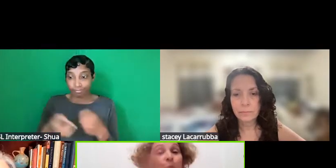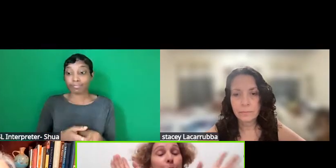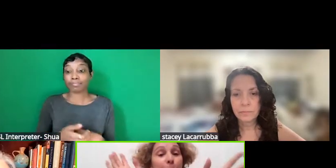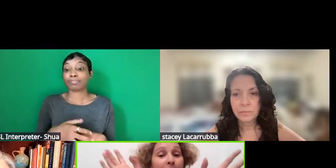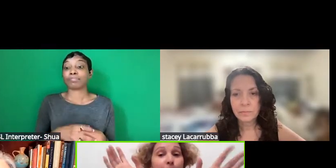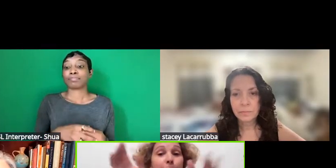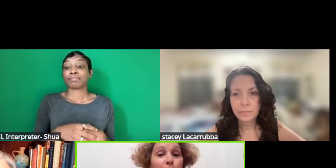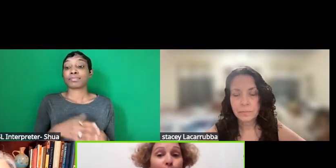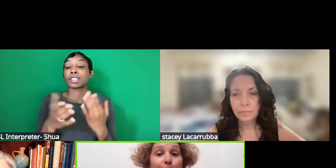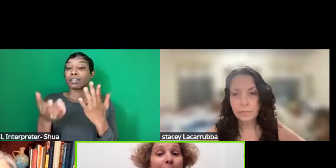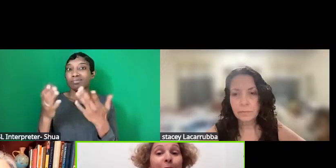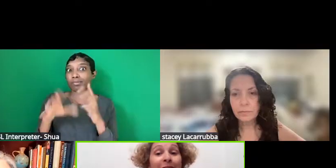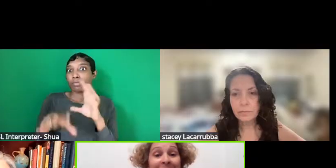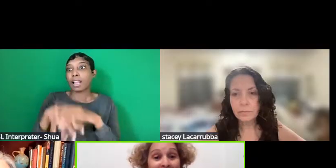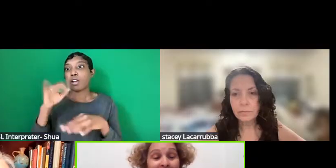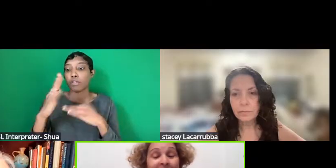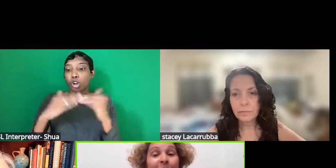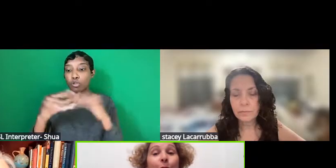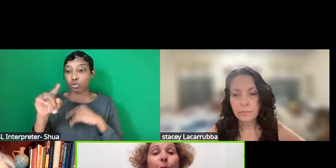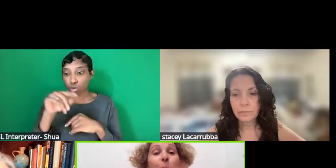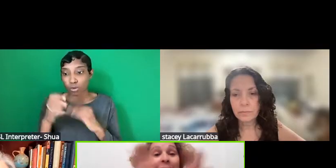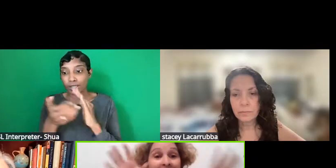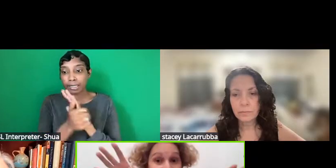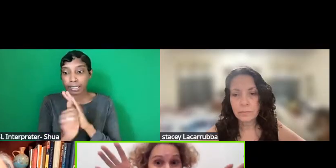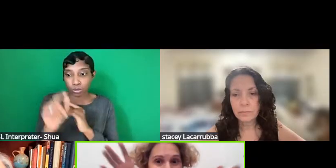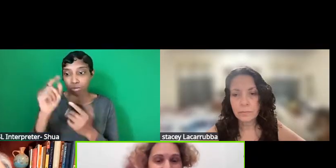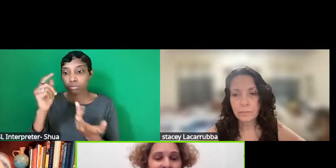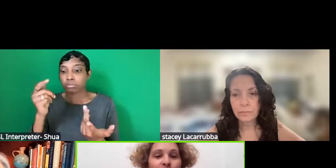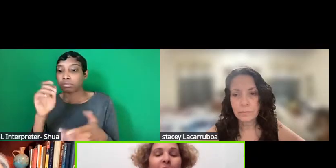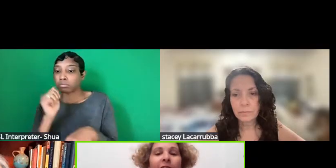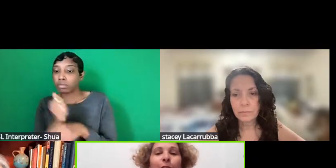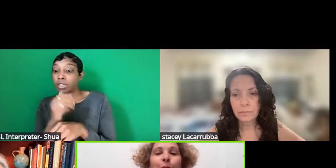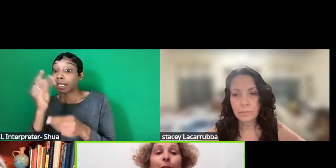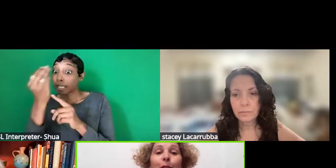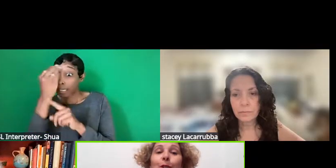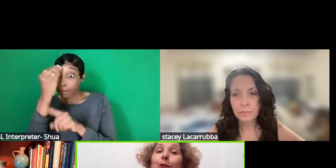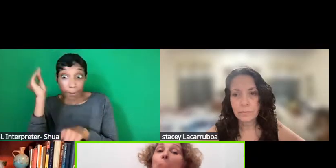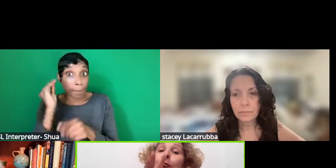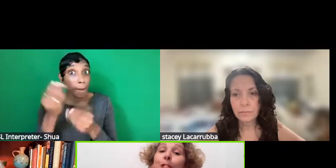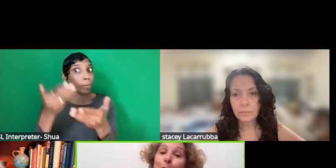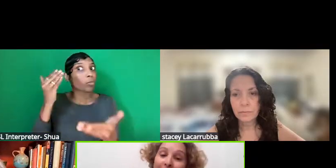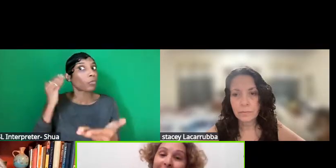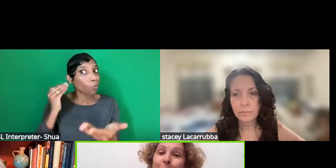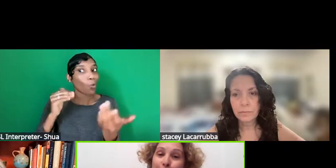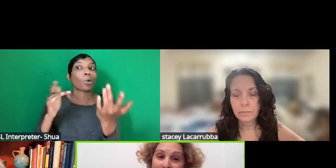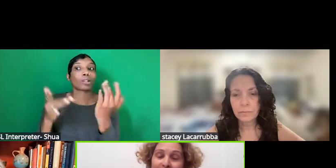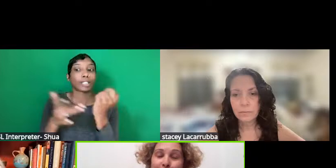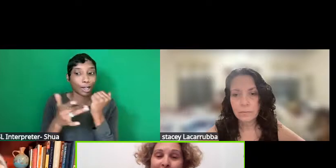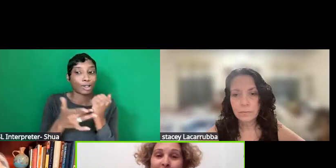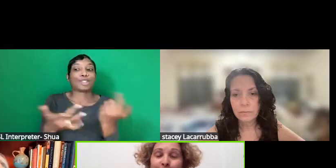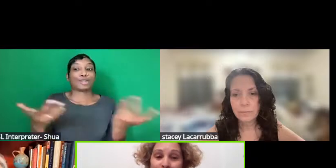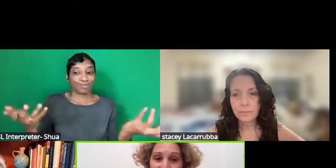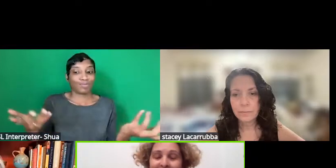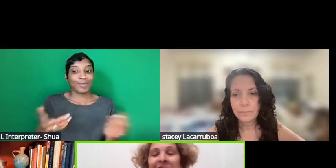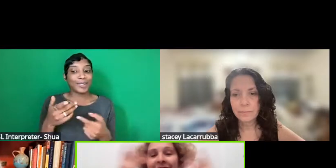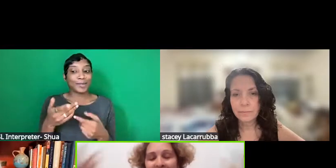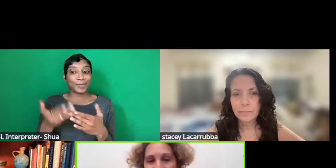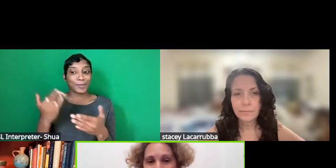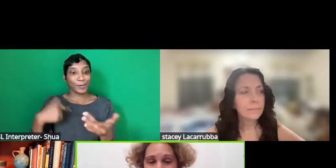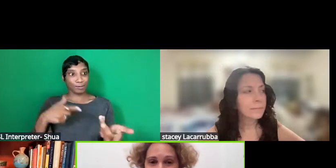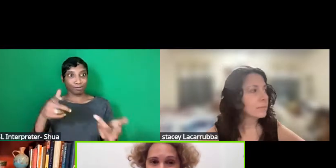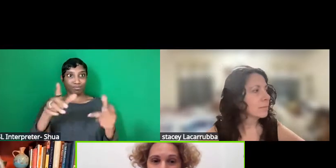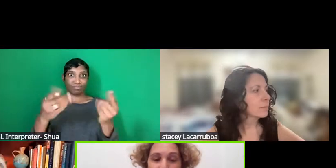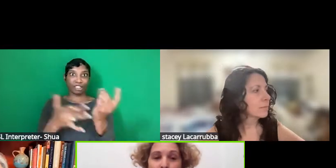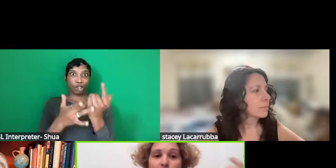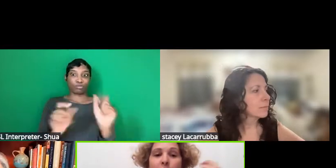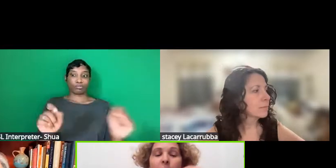so this was, keep in mind, before the modern internet was in existence, as we know it. So it's much harder to find out information about how to do this